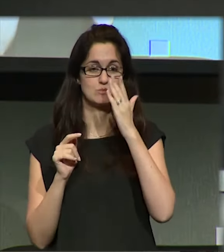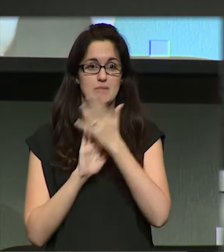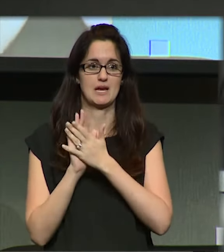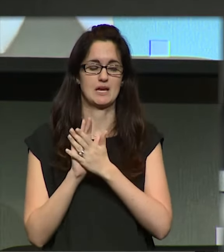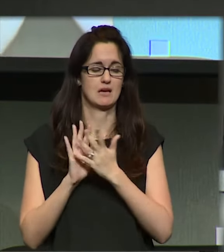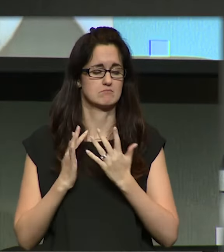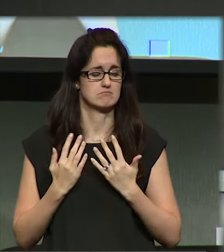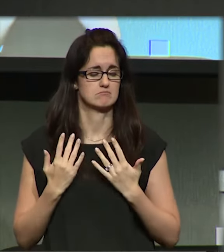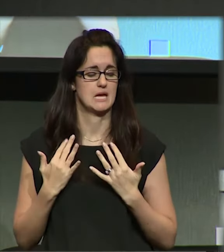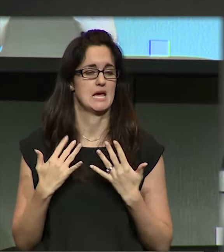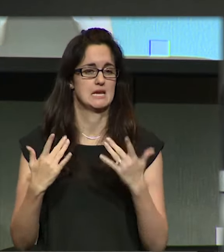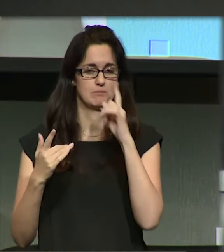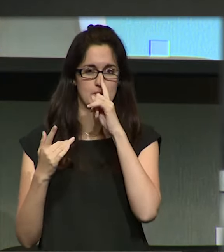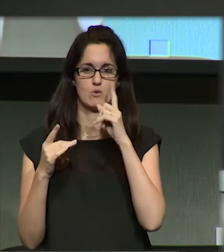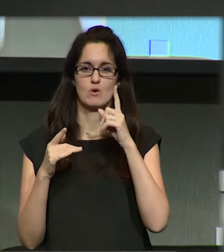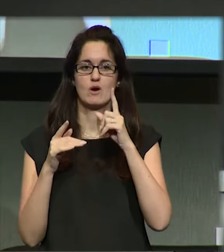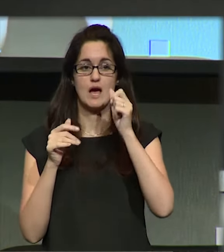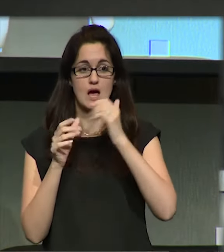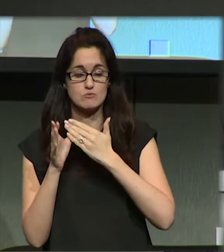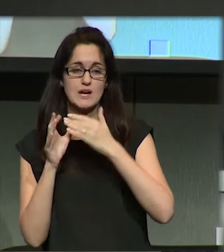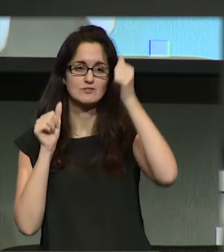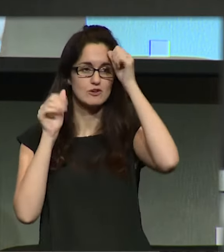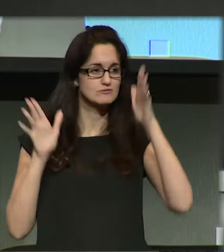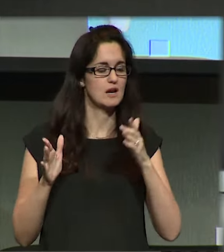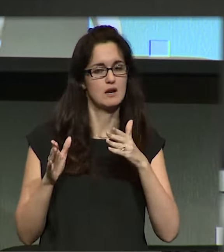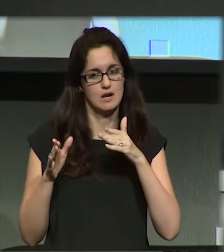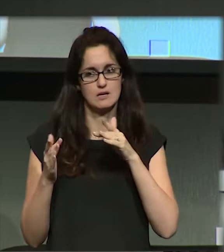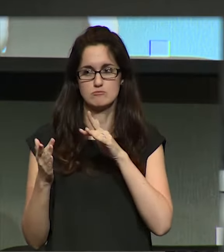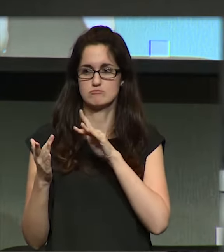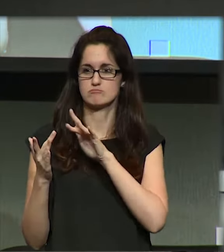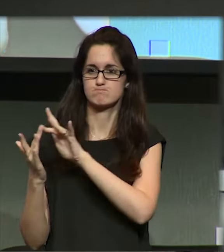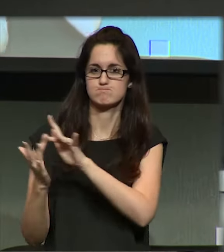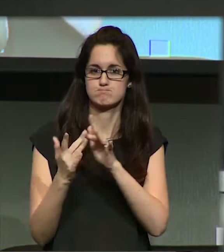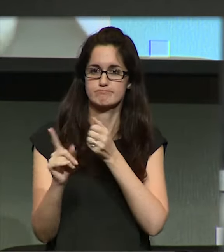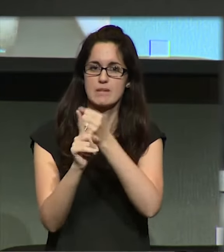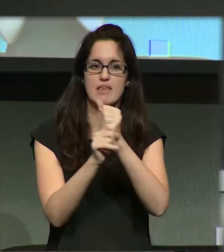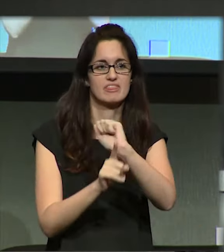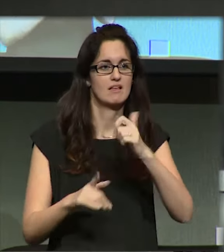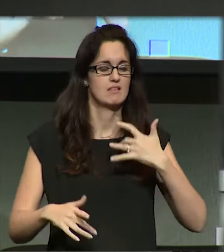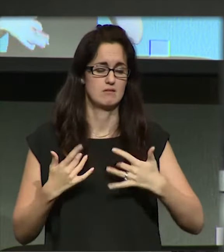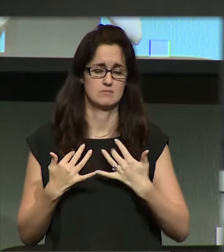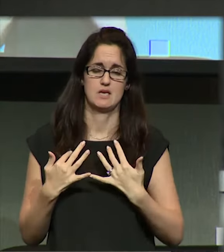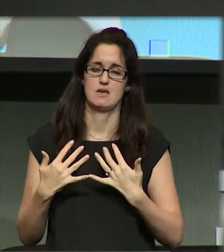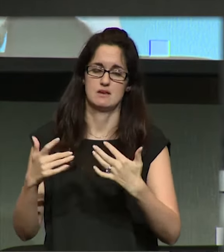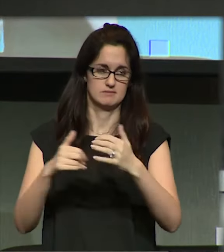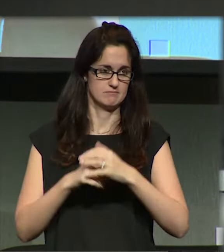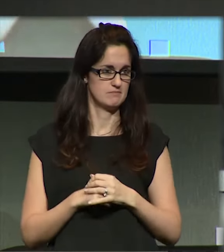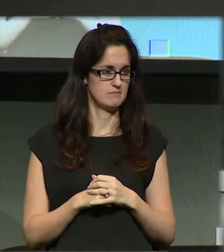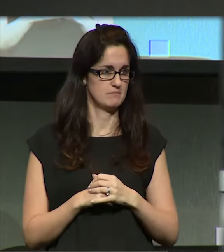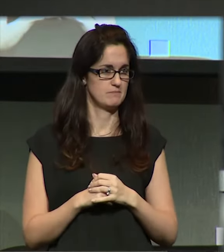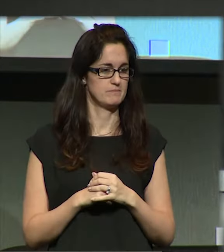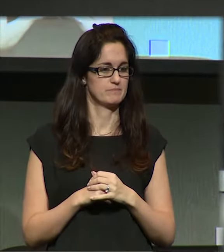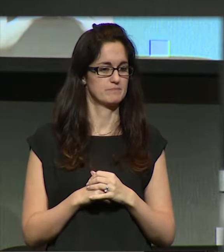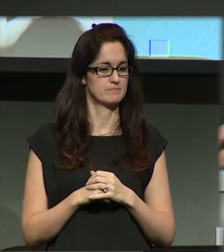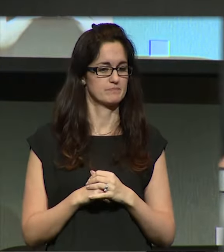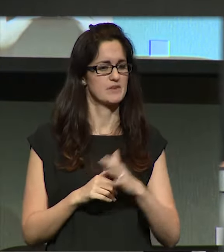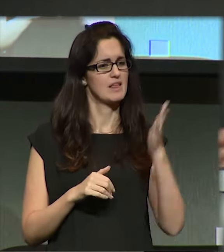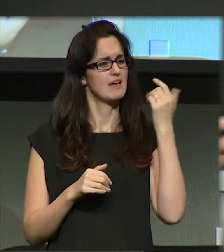Torres Strait Islander students. And you know something, one of the coolest things about the work that we've done over the last couple of years is